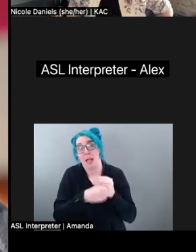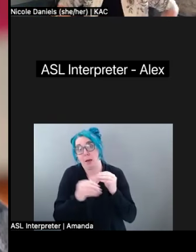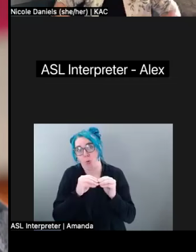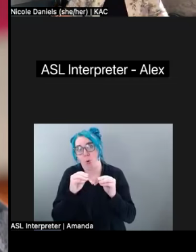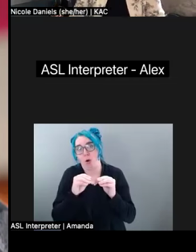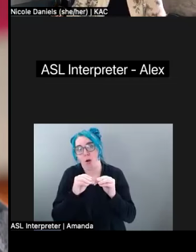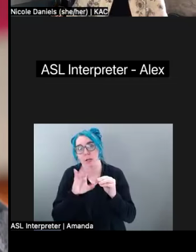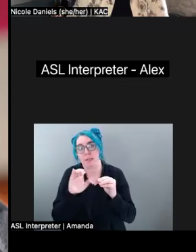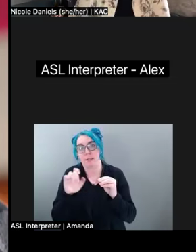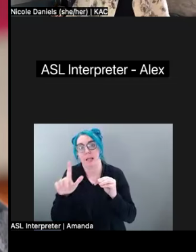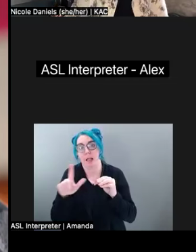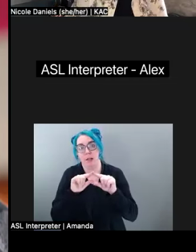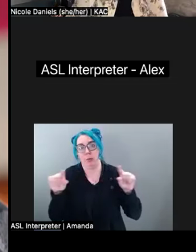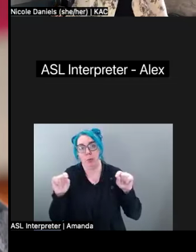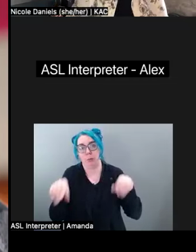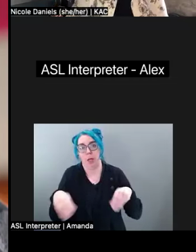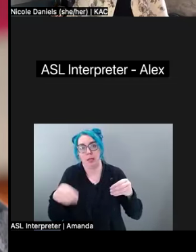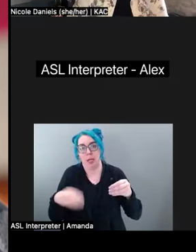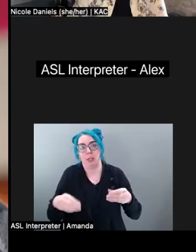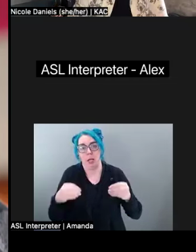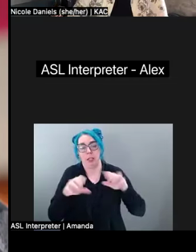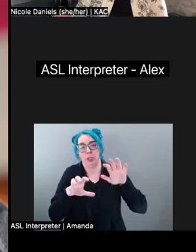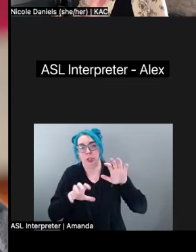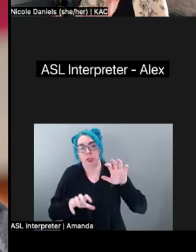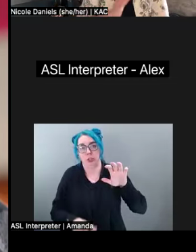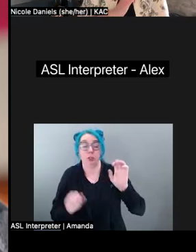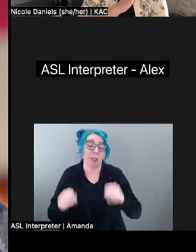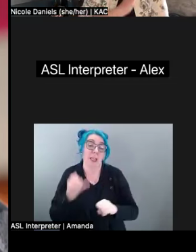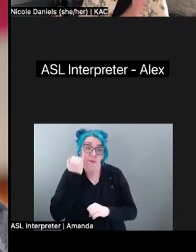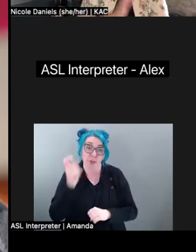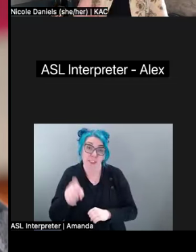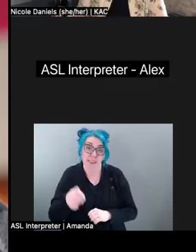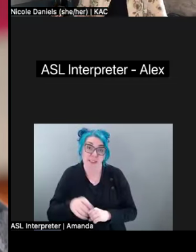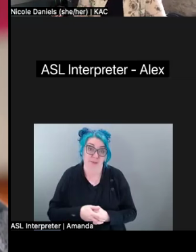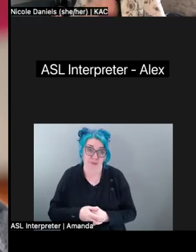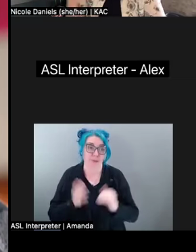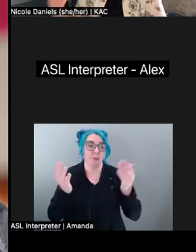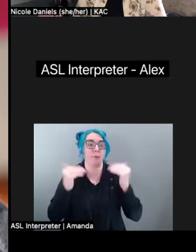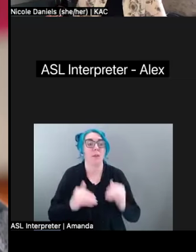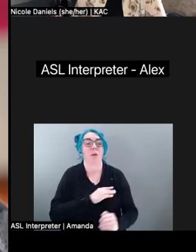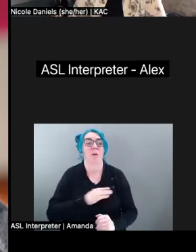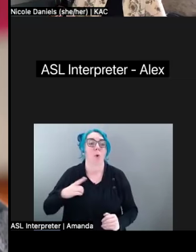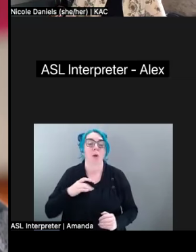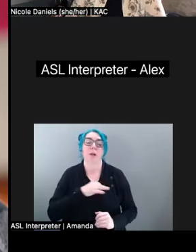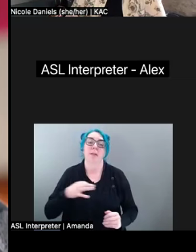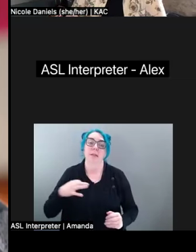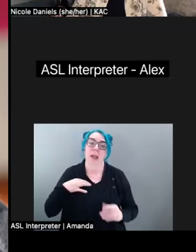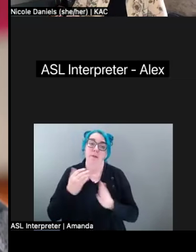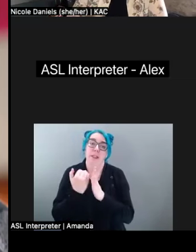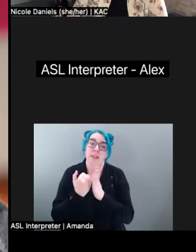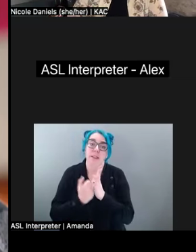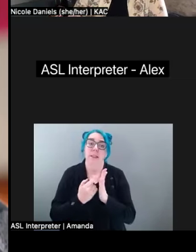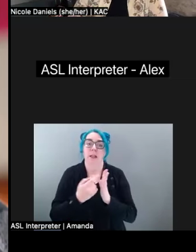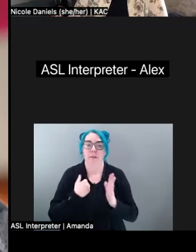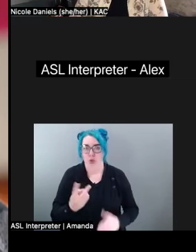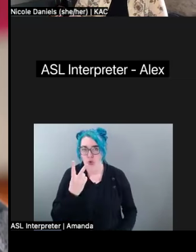Okay. Moving on to the board and staff lists. Again, this is a form with two different tabs, so just make sure that you fill out both and